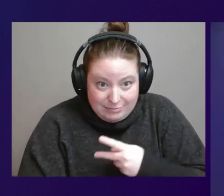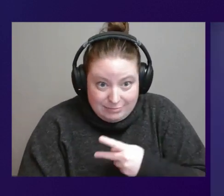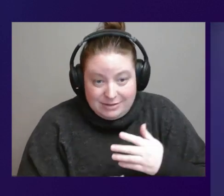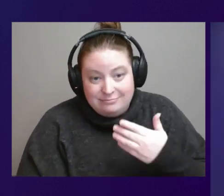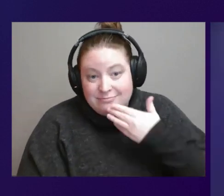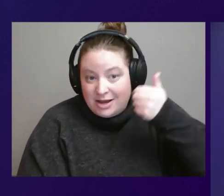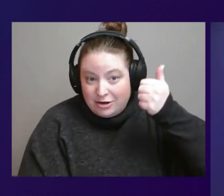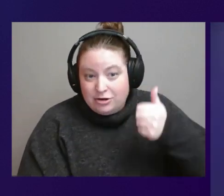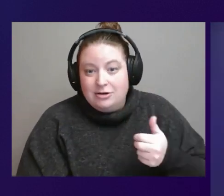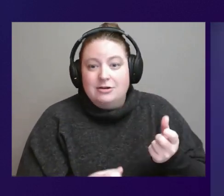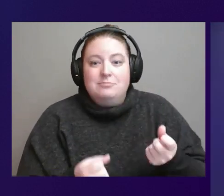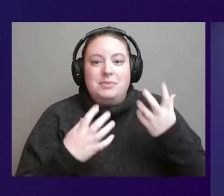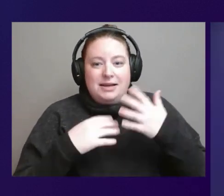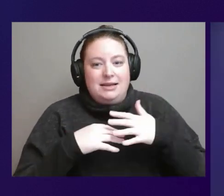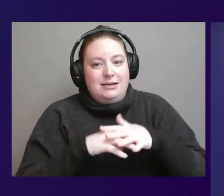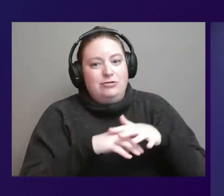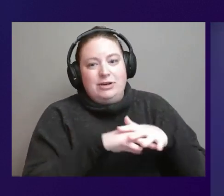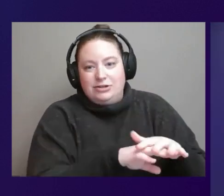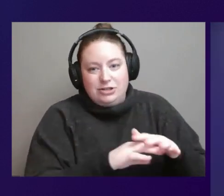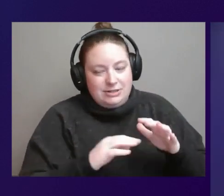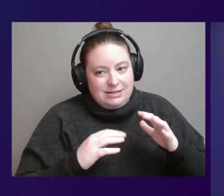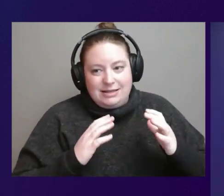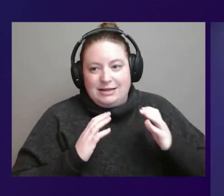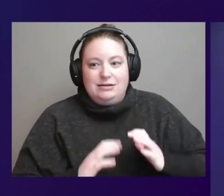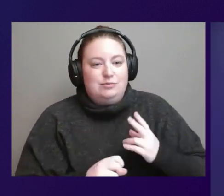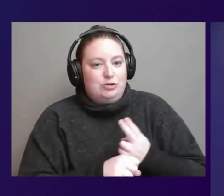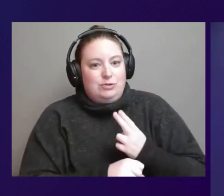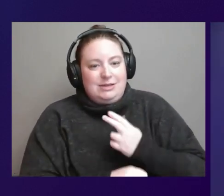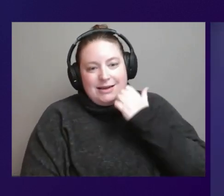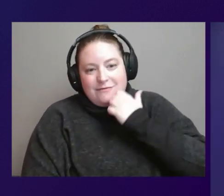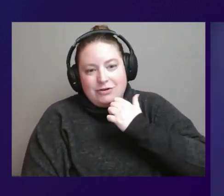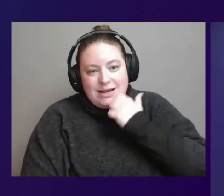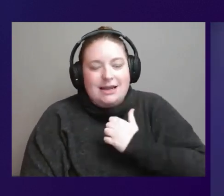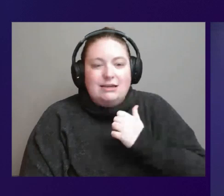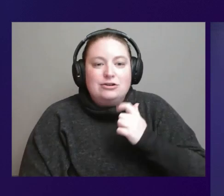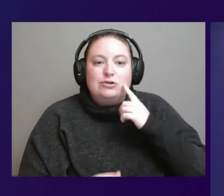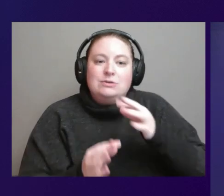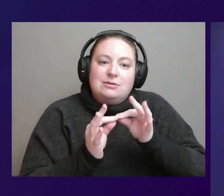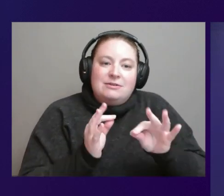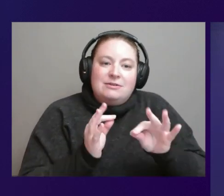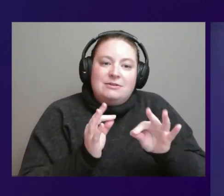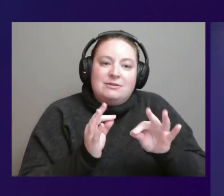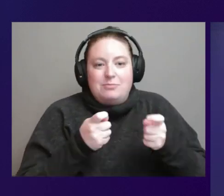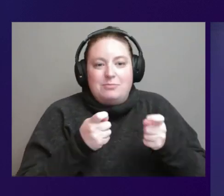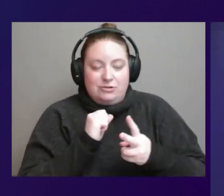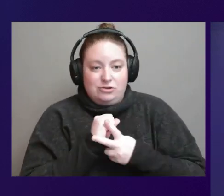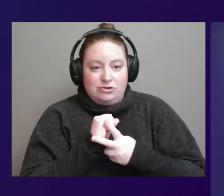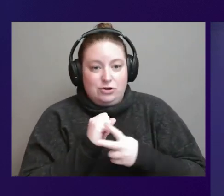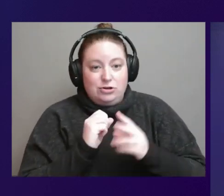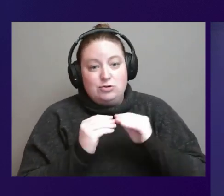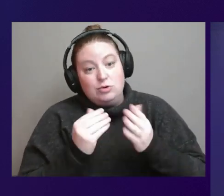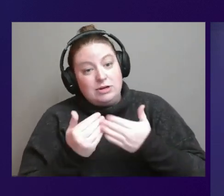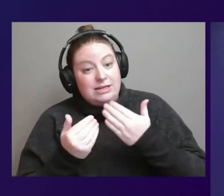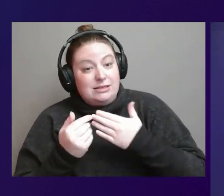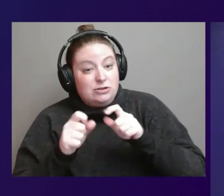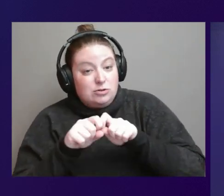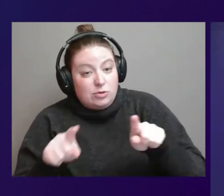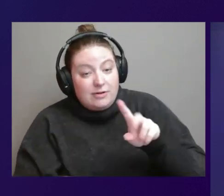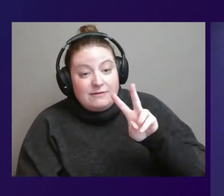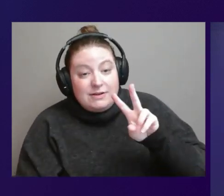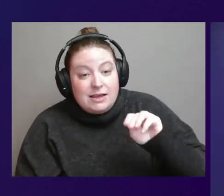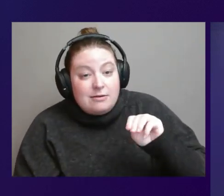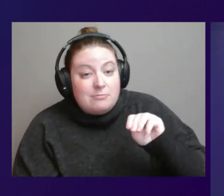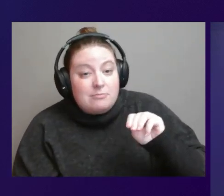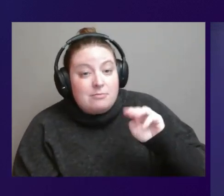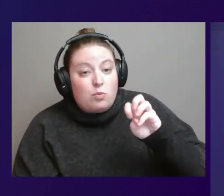customers are leveraging each and every day to simplify how they manage their storage. Yep. Whether it's making it easier to deploy HANA, VMware, and most recently,